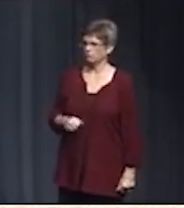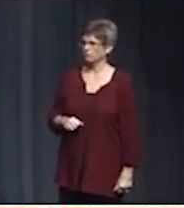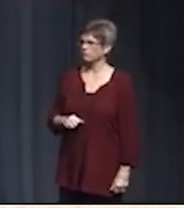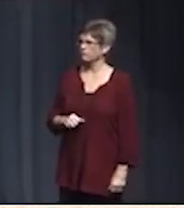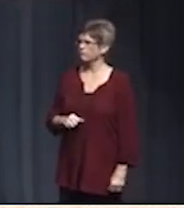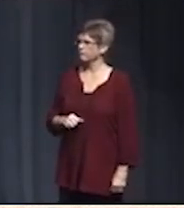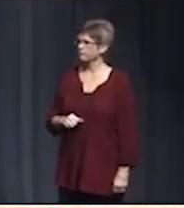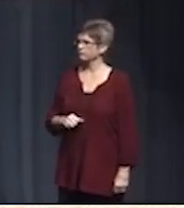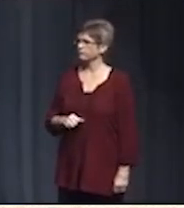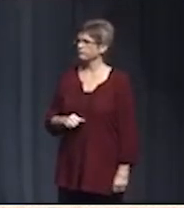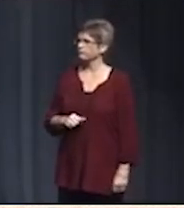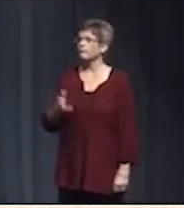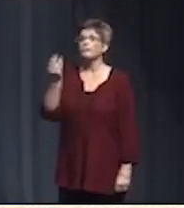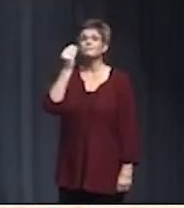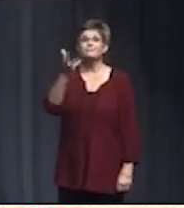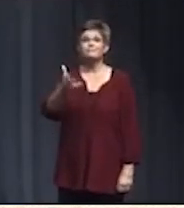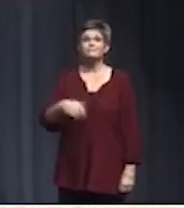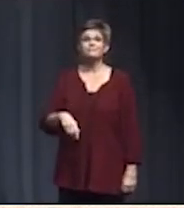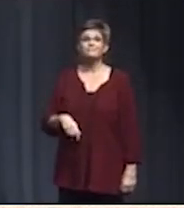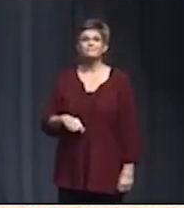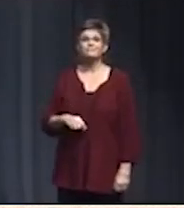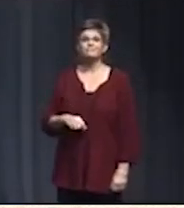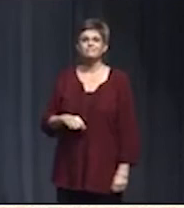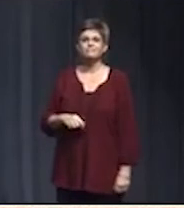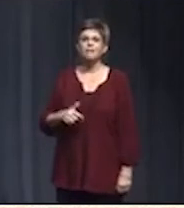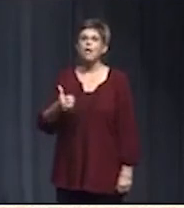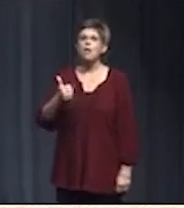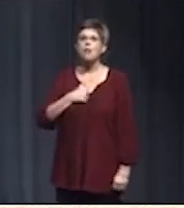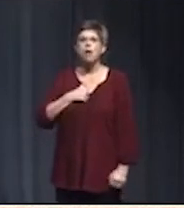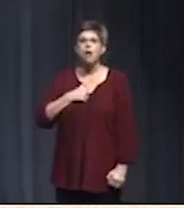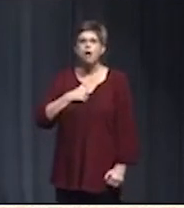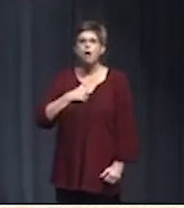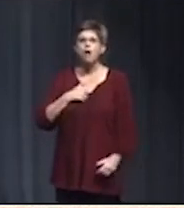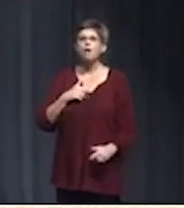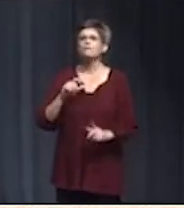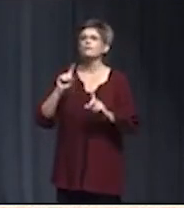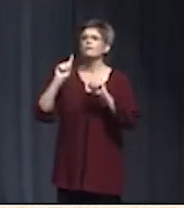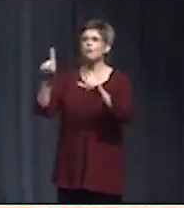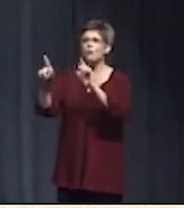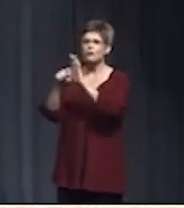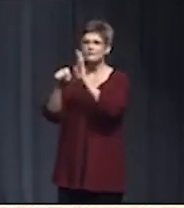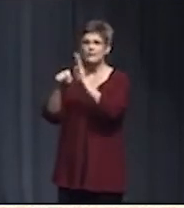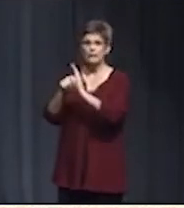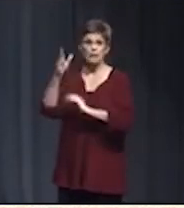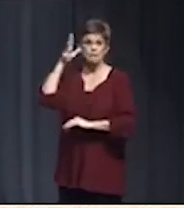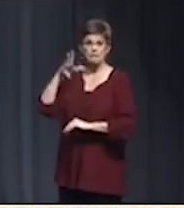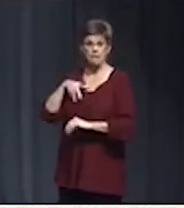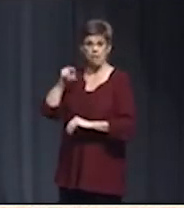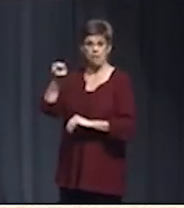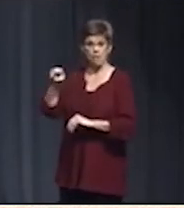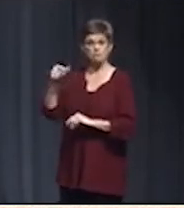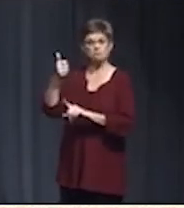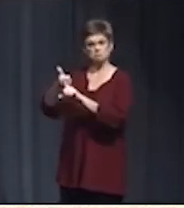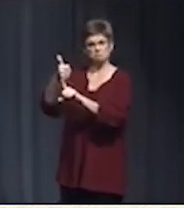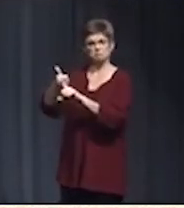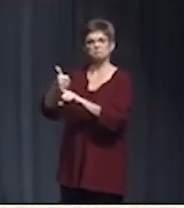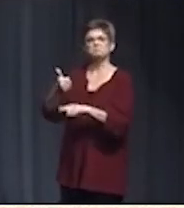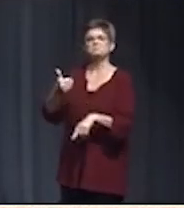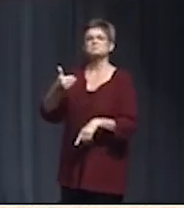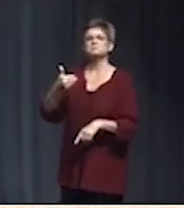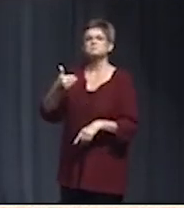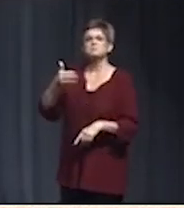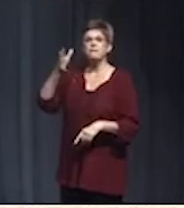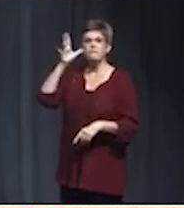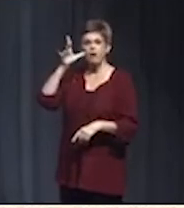I will tell you, I love when I get to travel down to Tampa. There's a man there who is also a father of a young woman